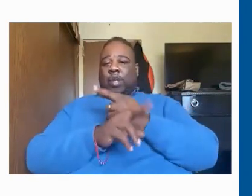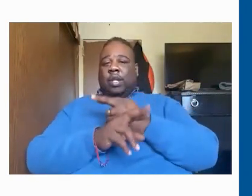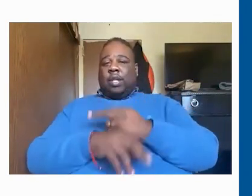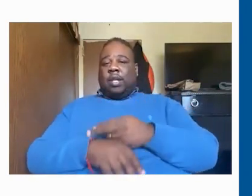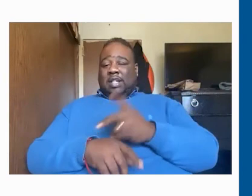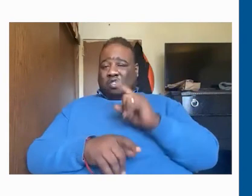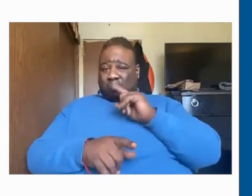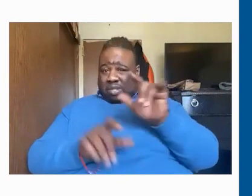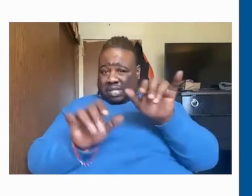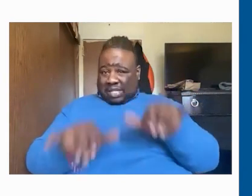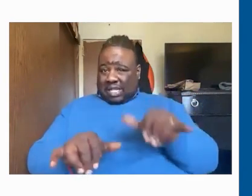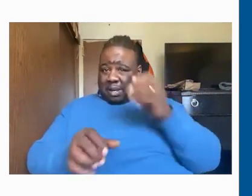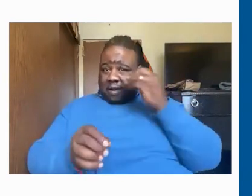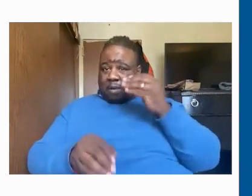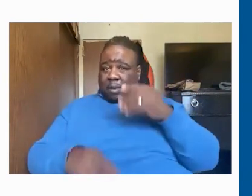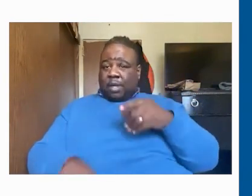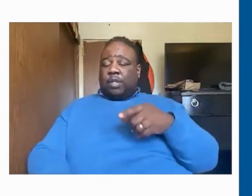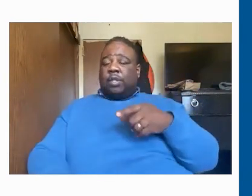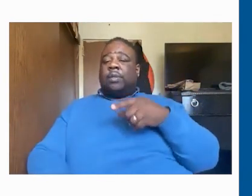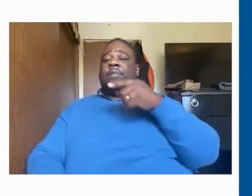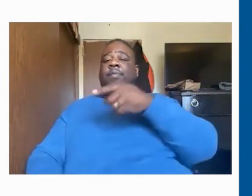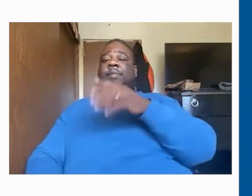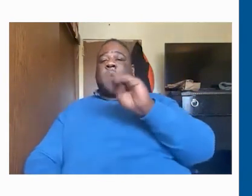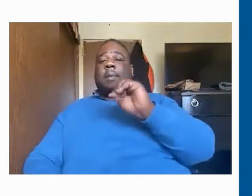relay, I believe it's